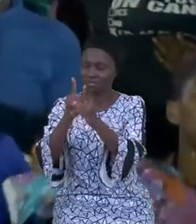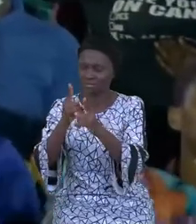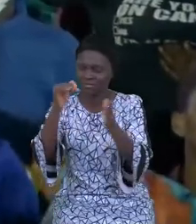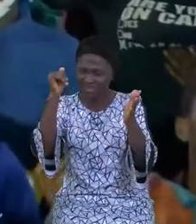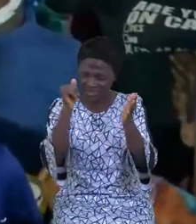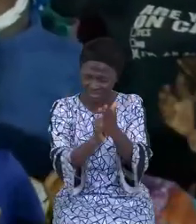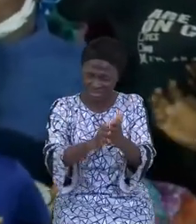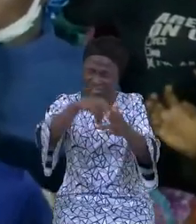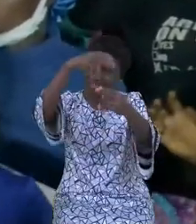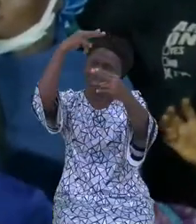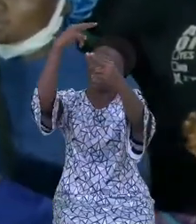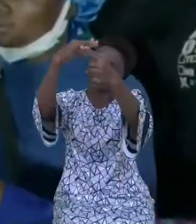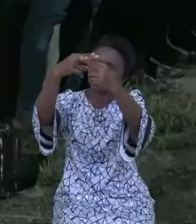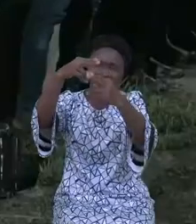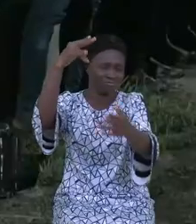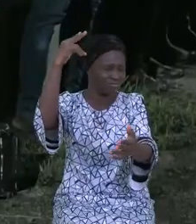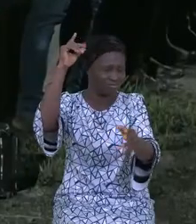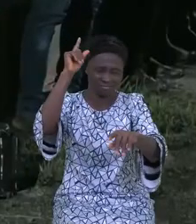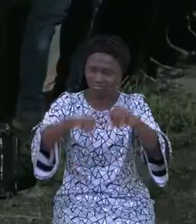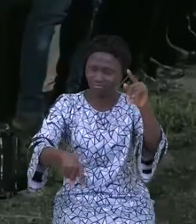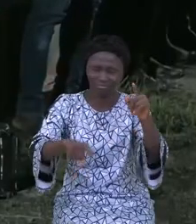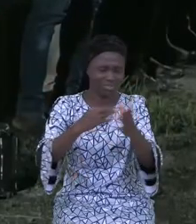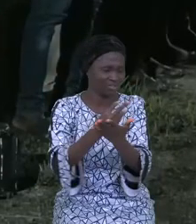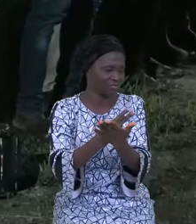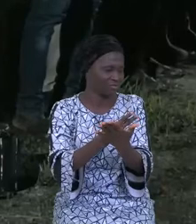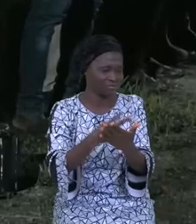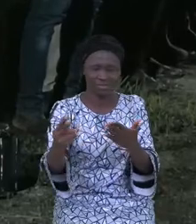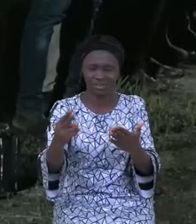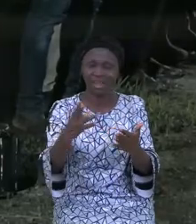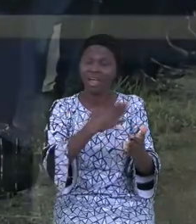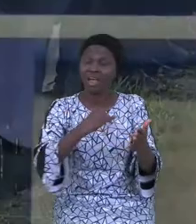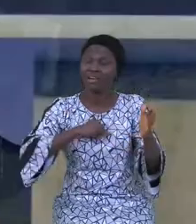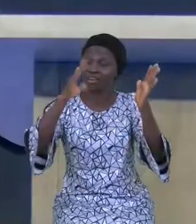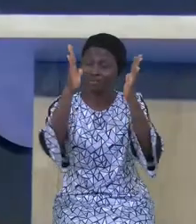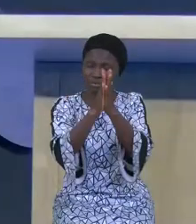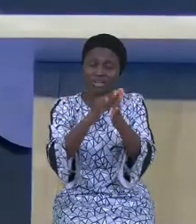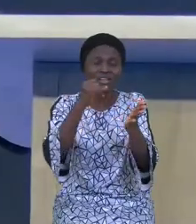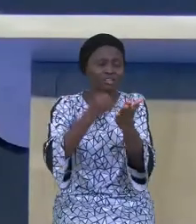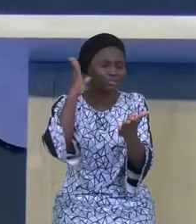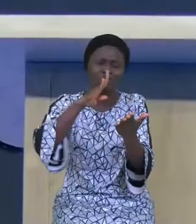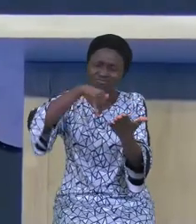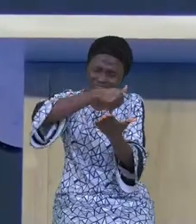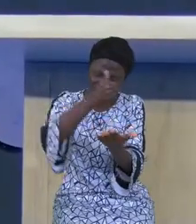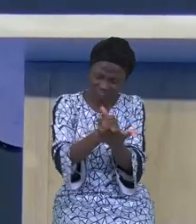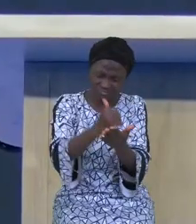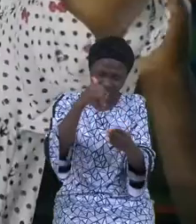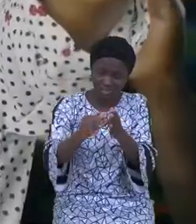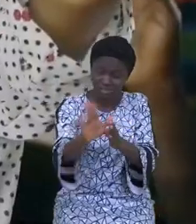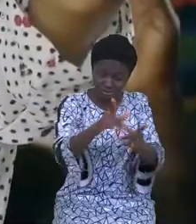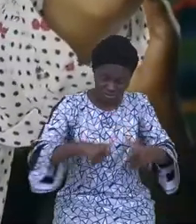name cannot fail. And I pray it be confirmed in your life right